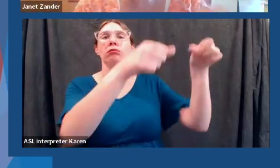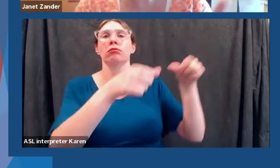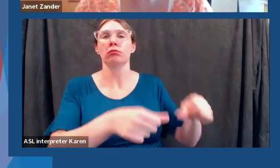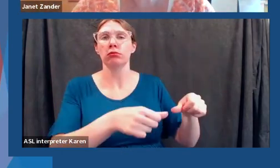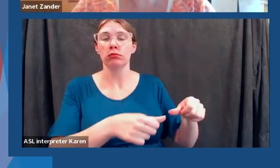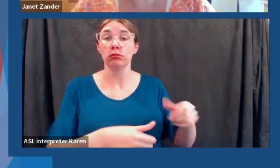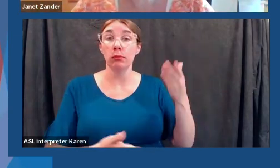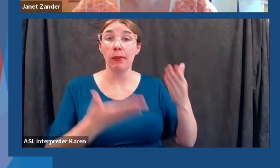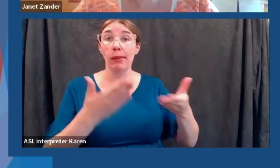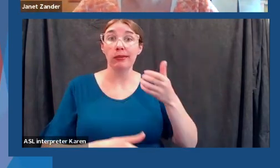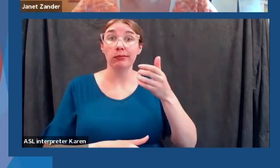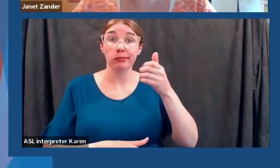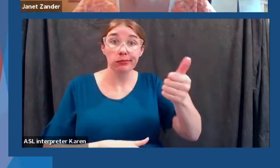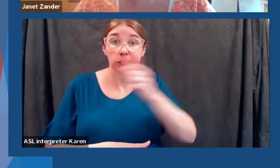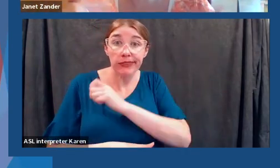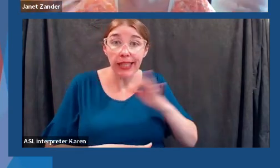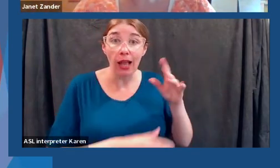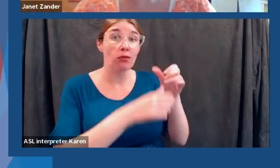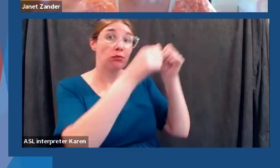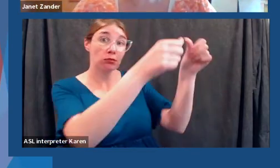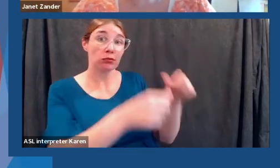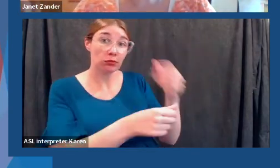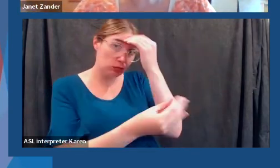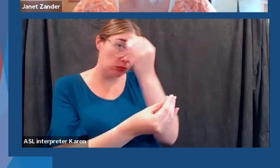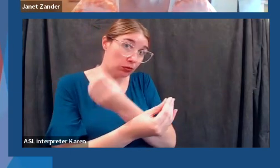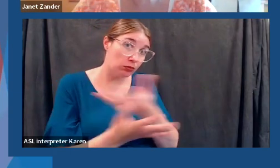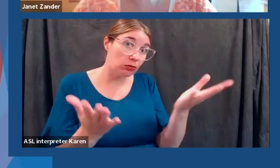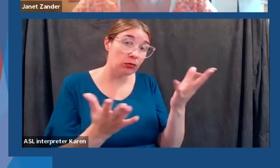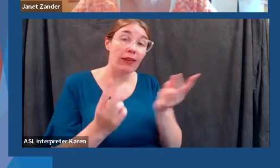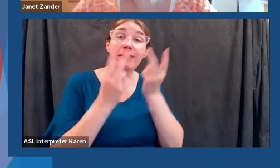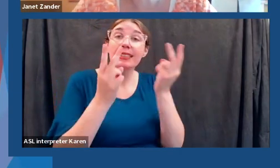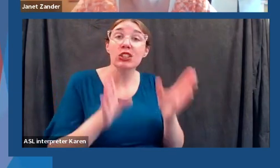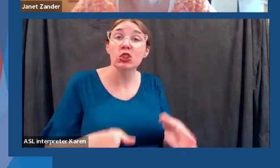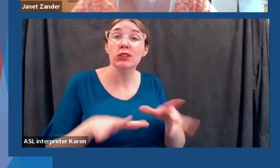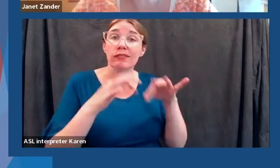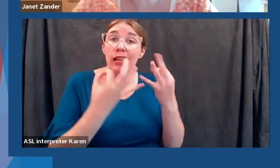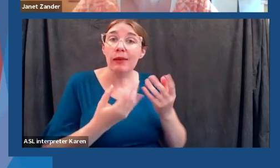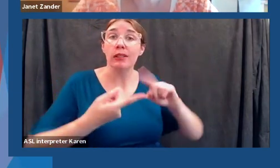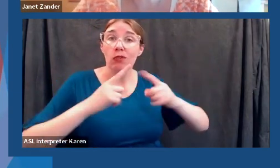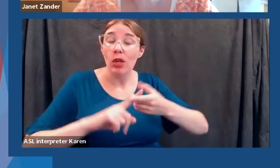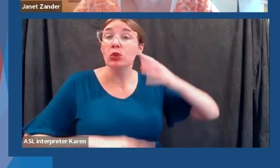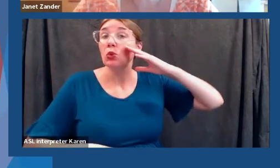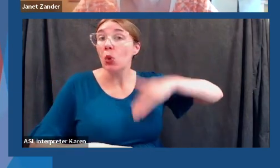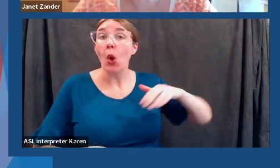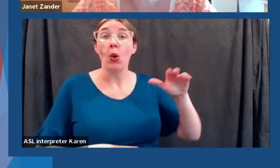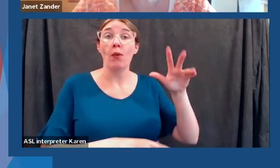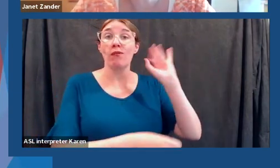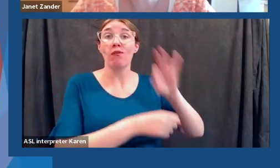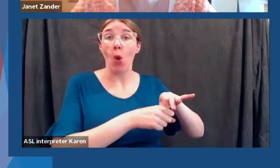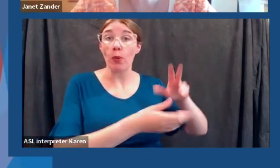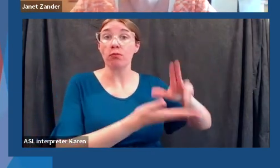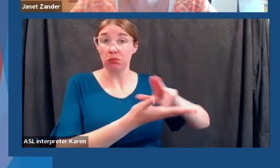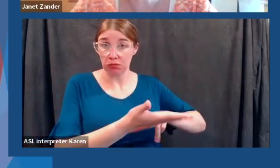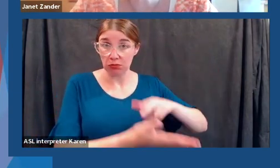you may be putting those posters up to let your visitors and family and friends who are coming by know that there's going to be voting taking place